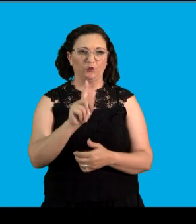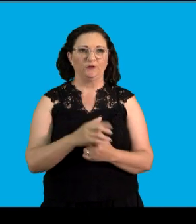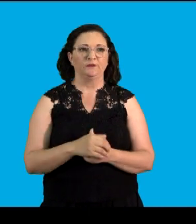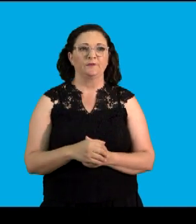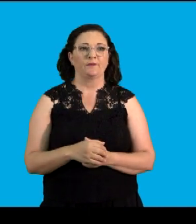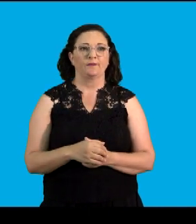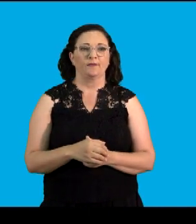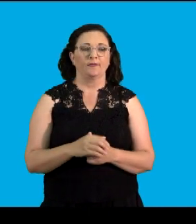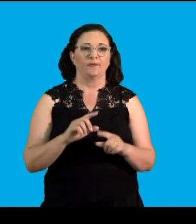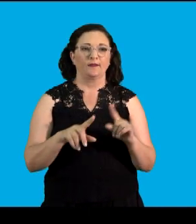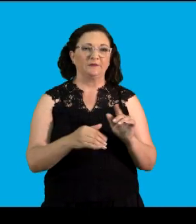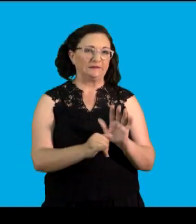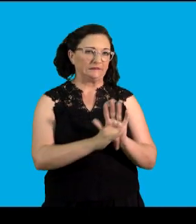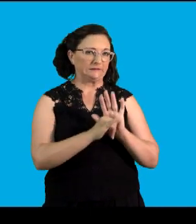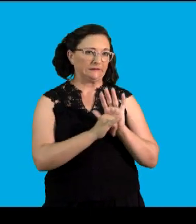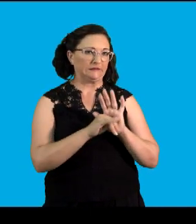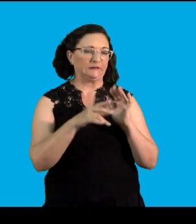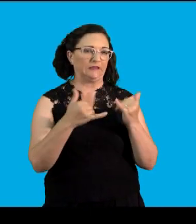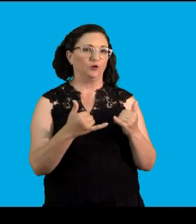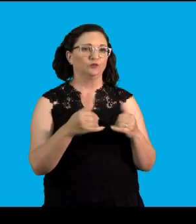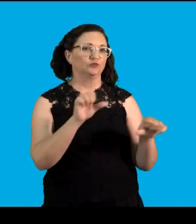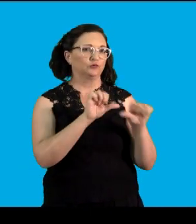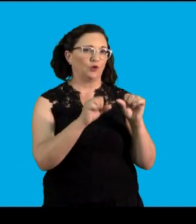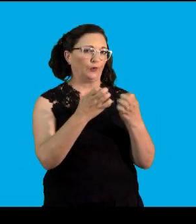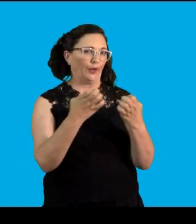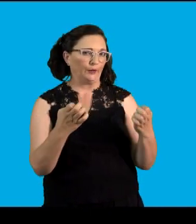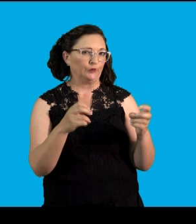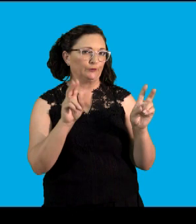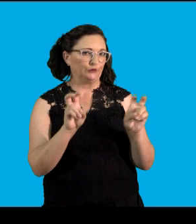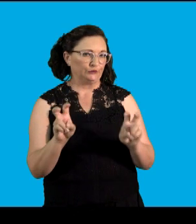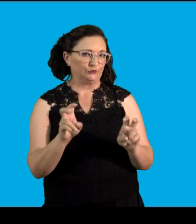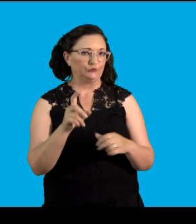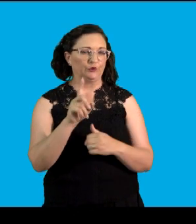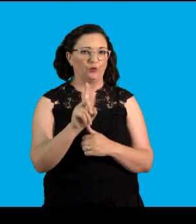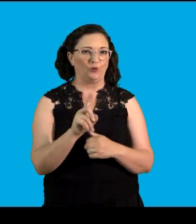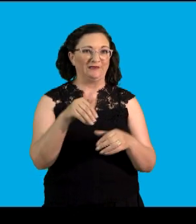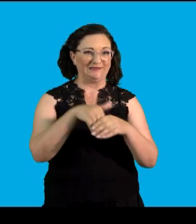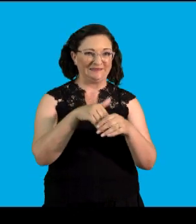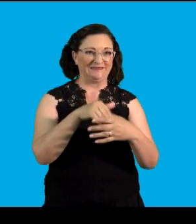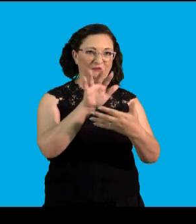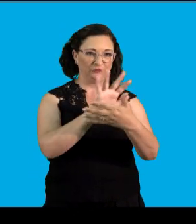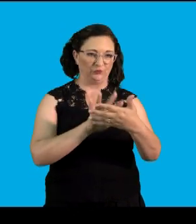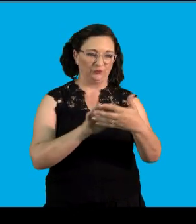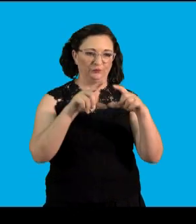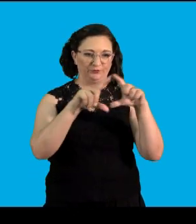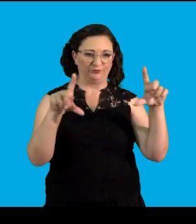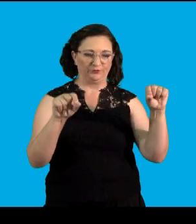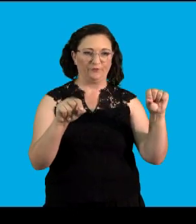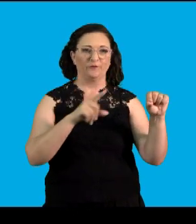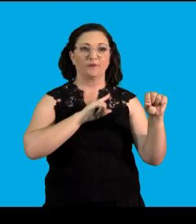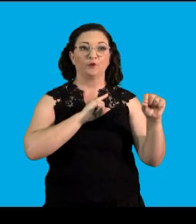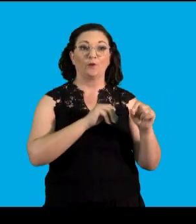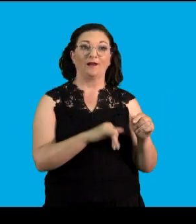as follows. Identify the socioeconomic issue referred to in the scenario above. So you need